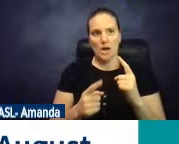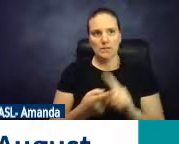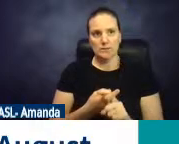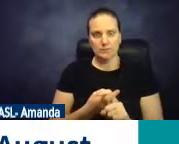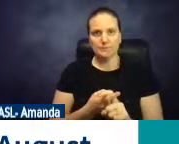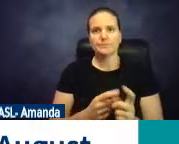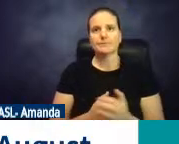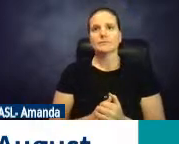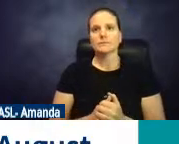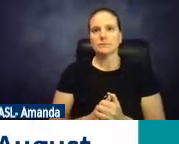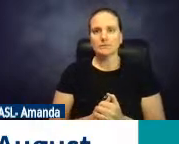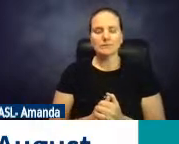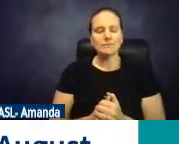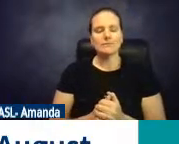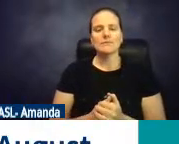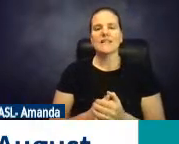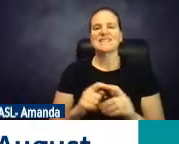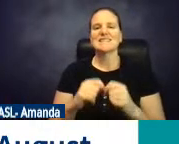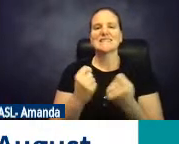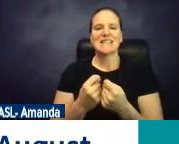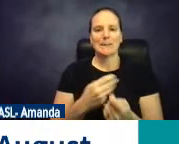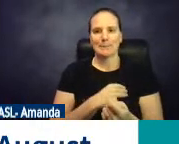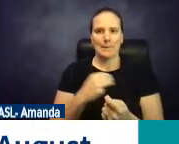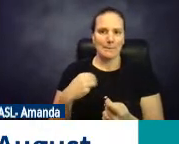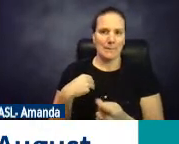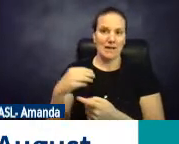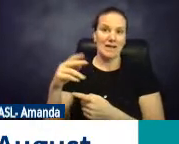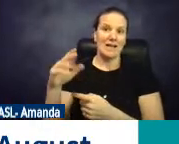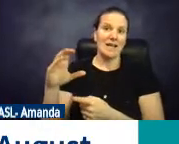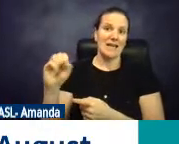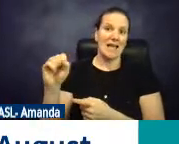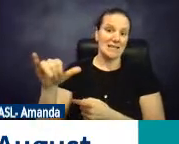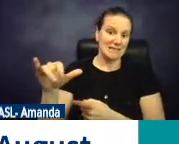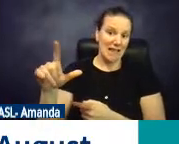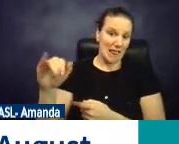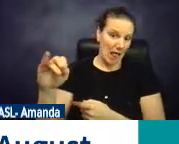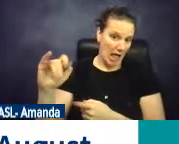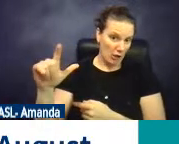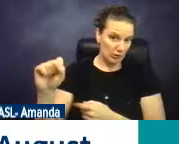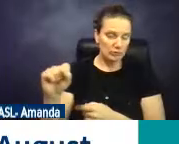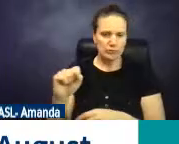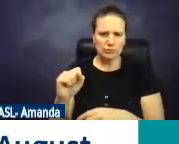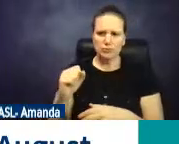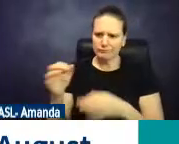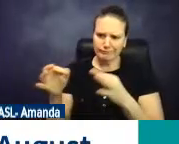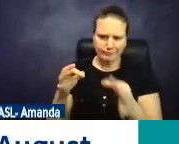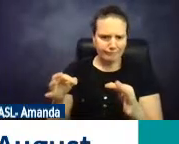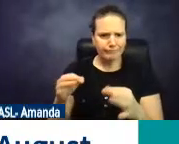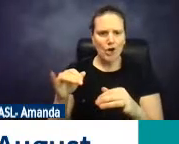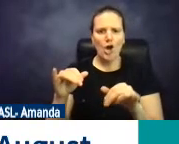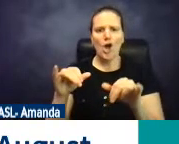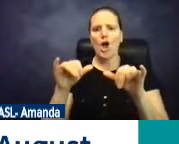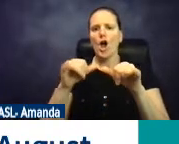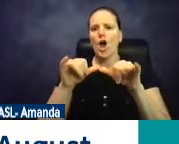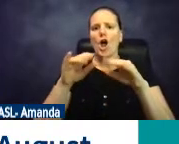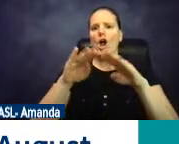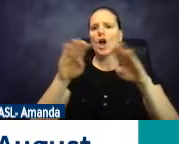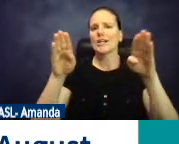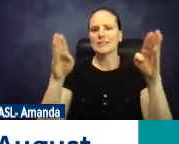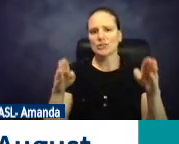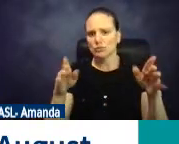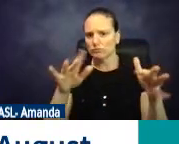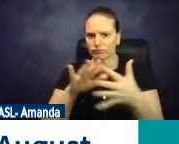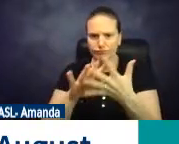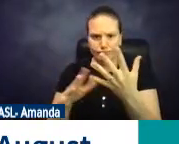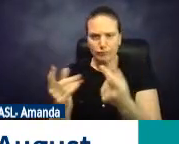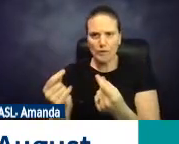and fellow team member, Casey Lyles, to walk us through architectural elements. So Casey. Thanks,